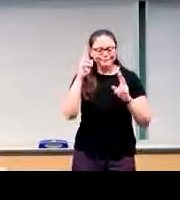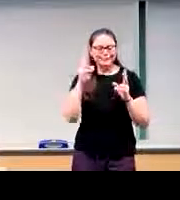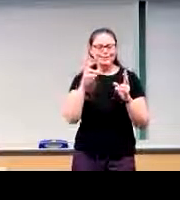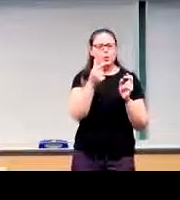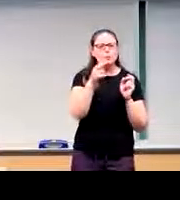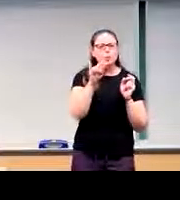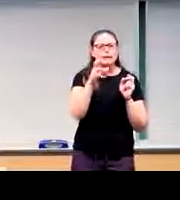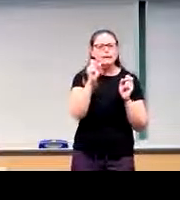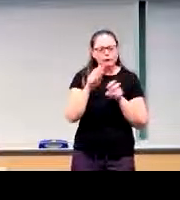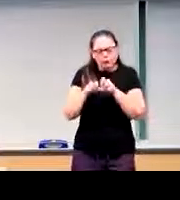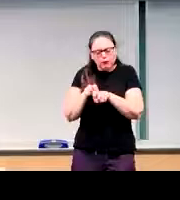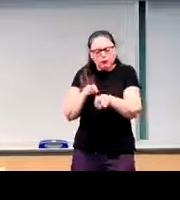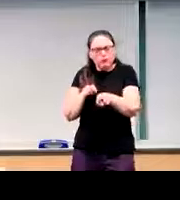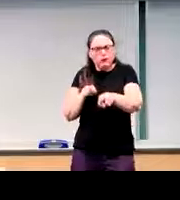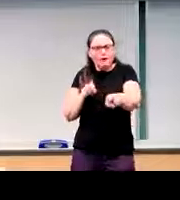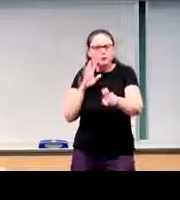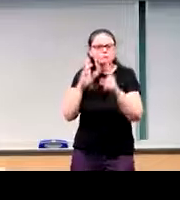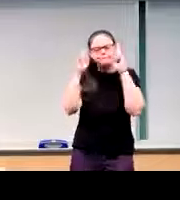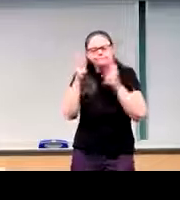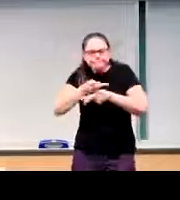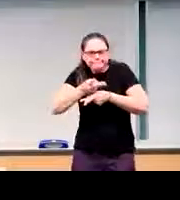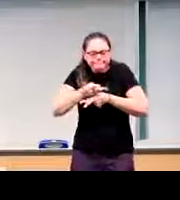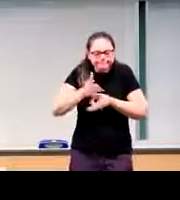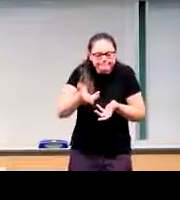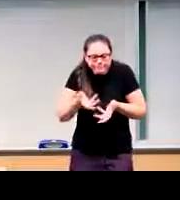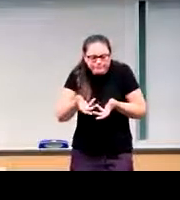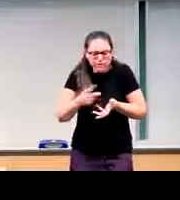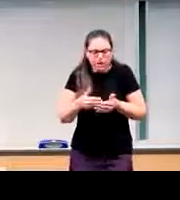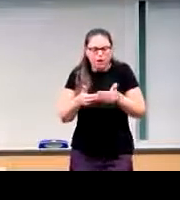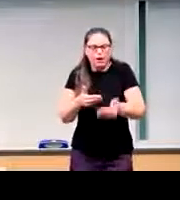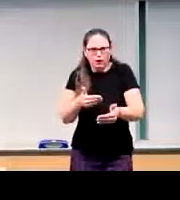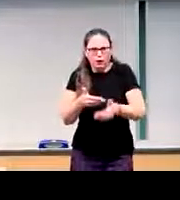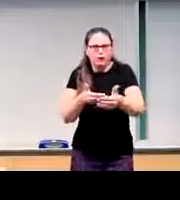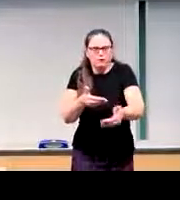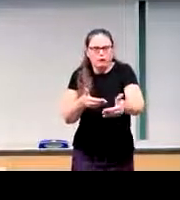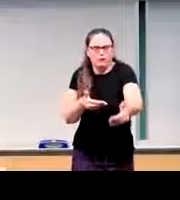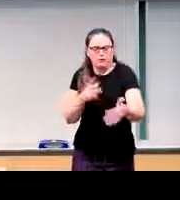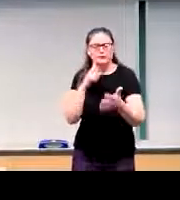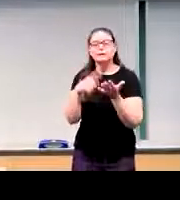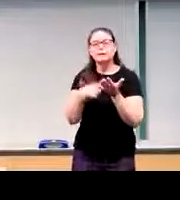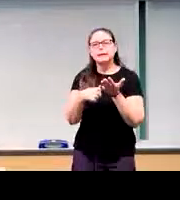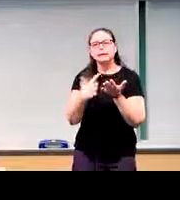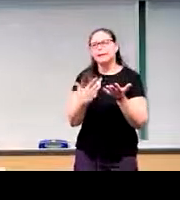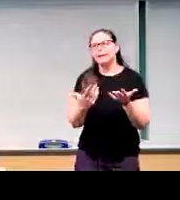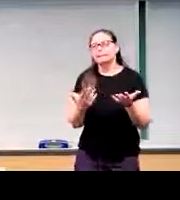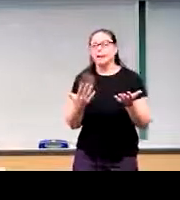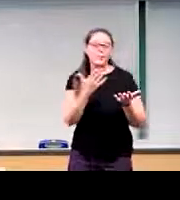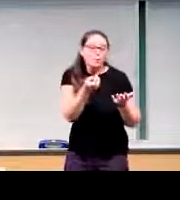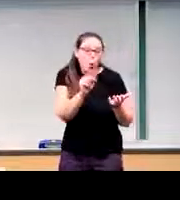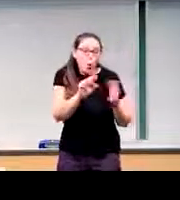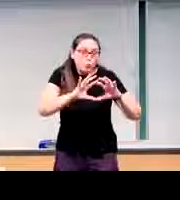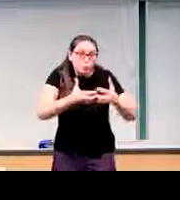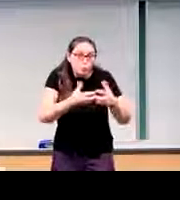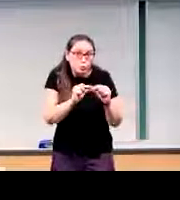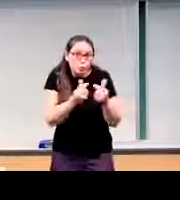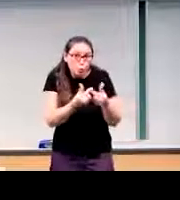essentially coalitions within a tribe or group. So sometimes members of your own group will